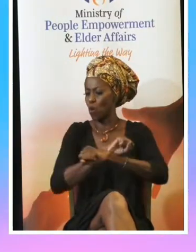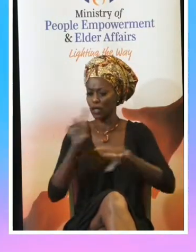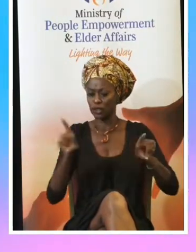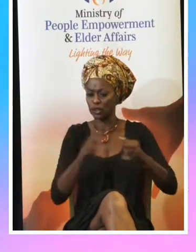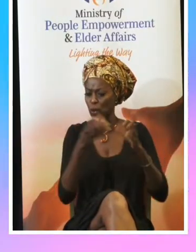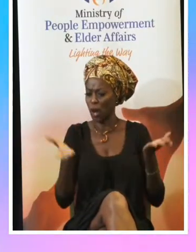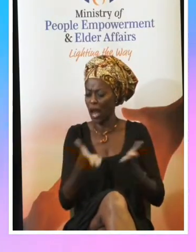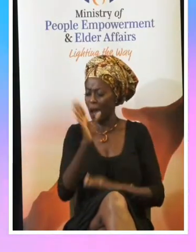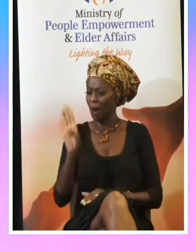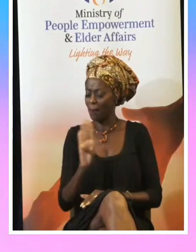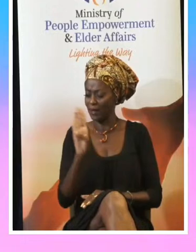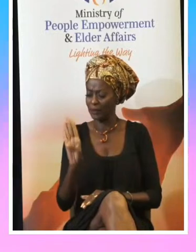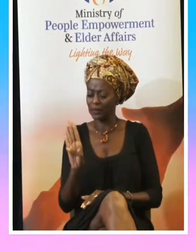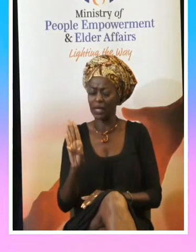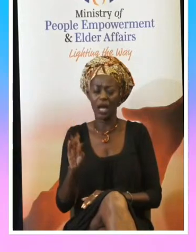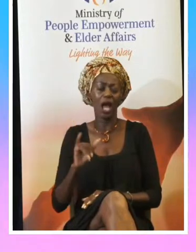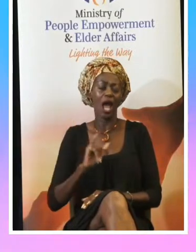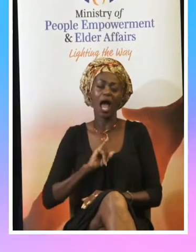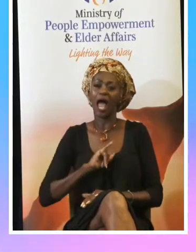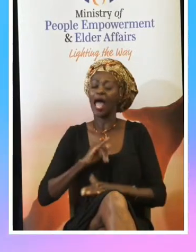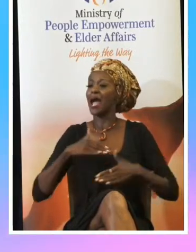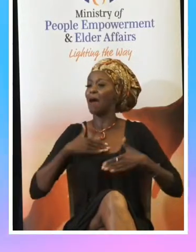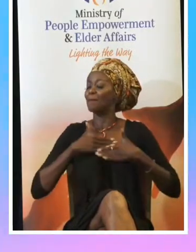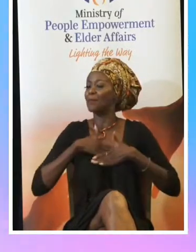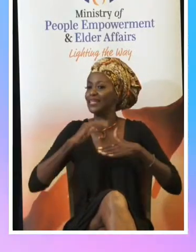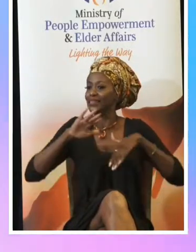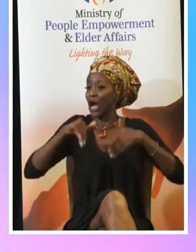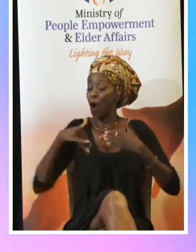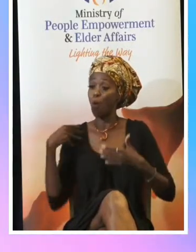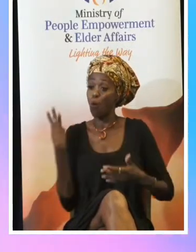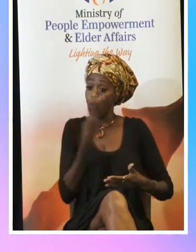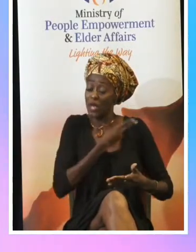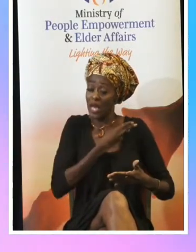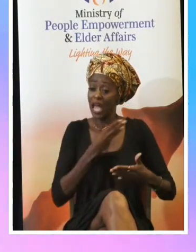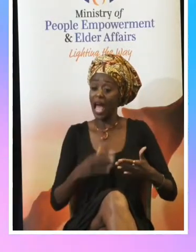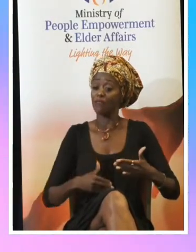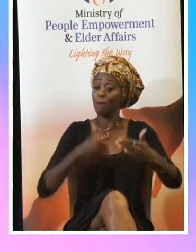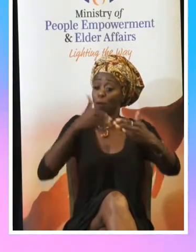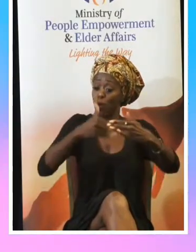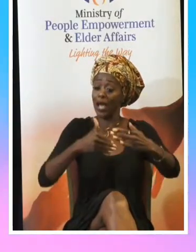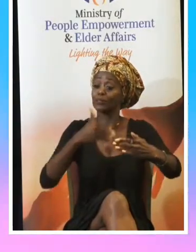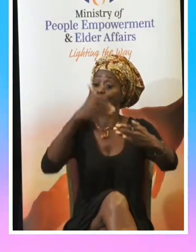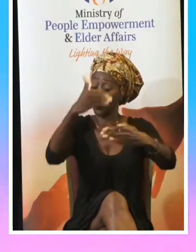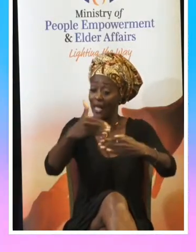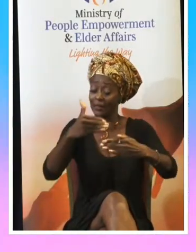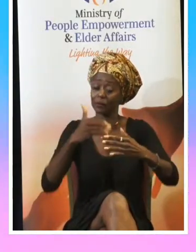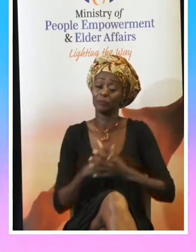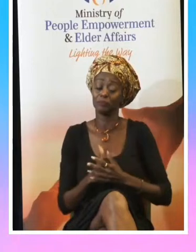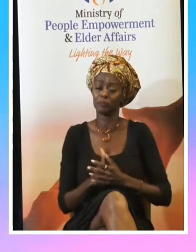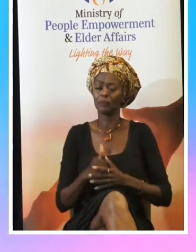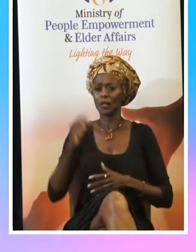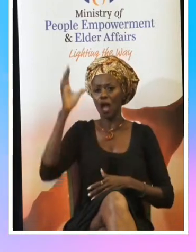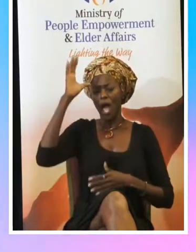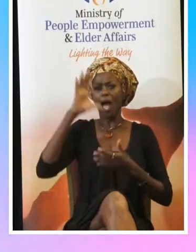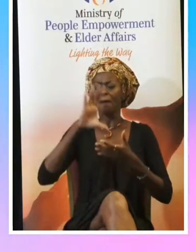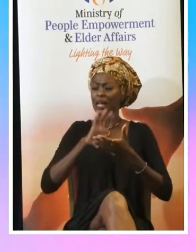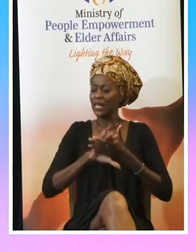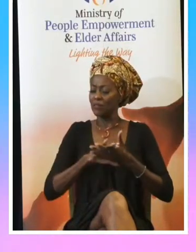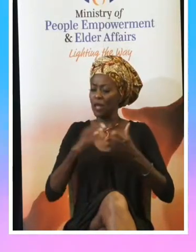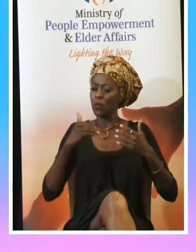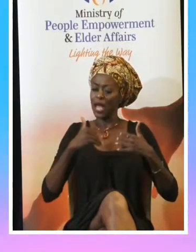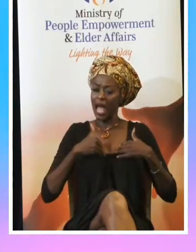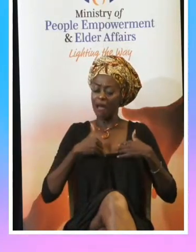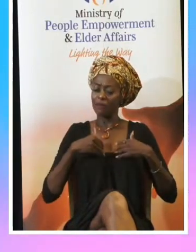But I am very pleased with the progress that we made in the last 2 years. I believe that we have done now a policy